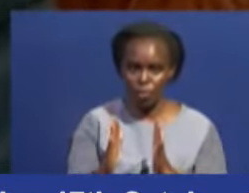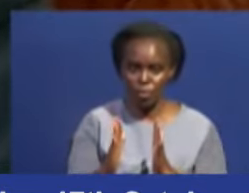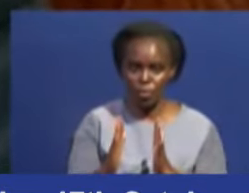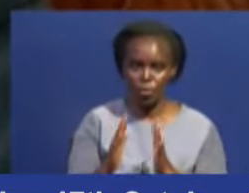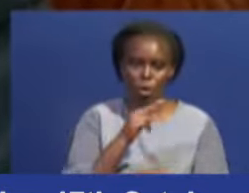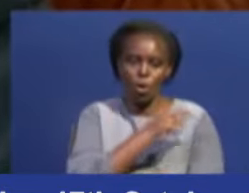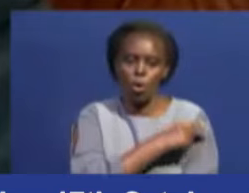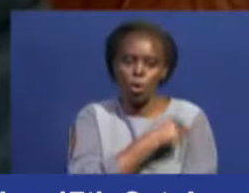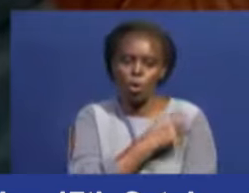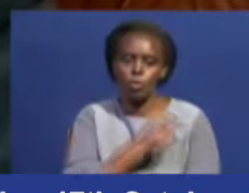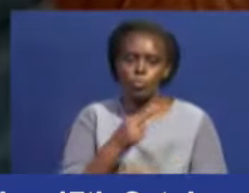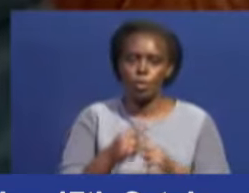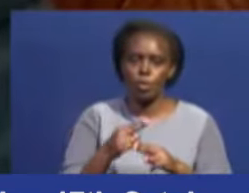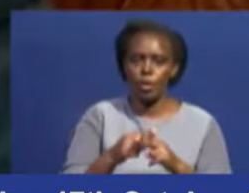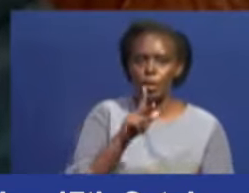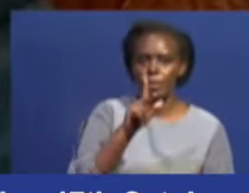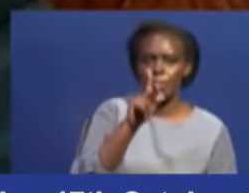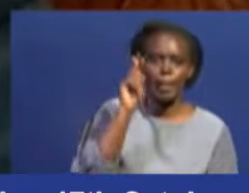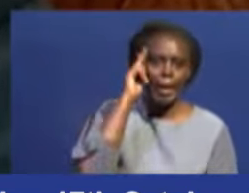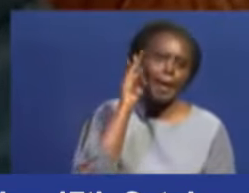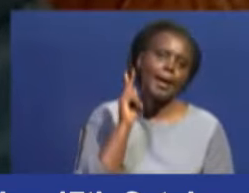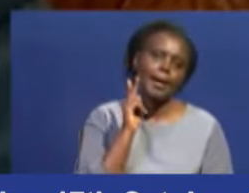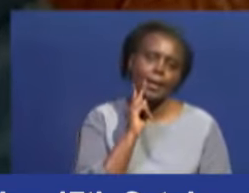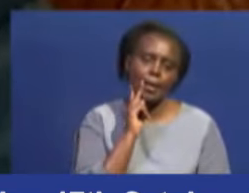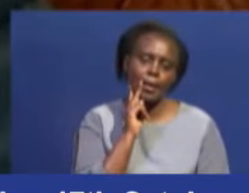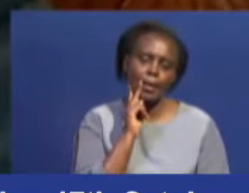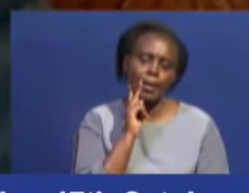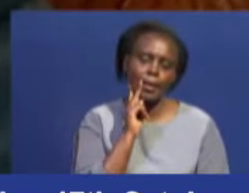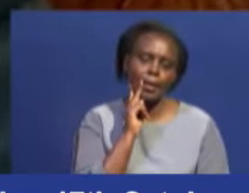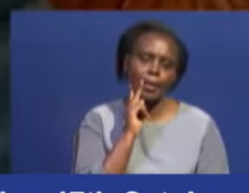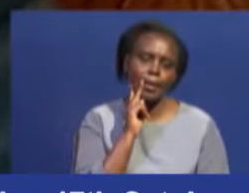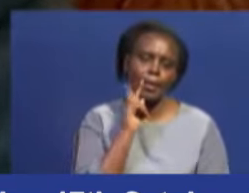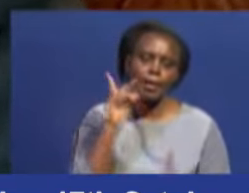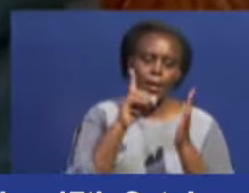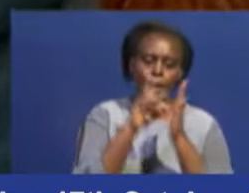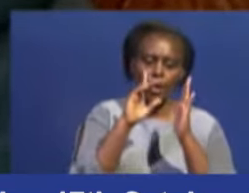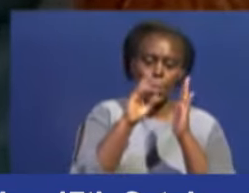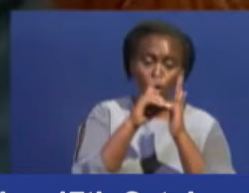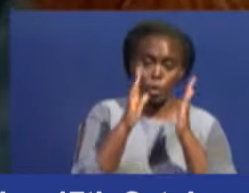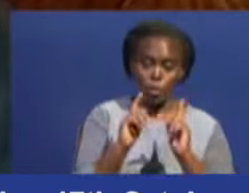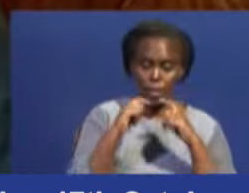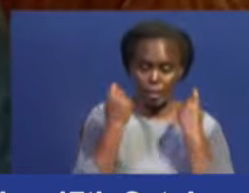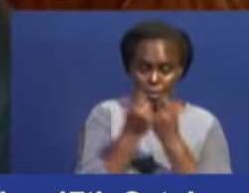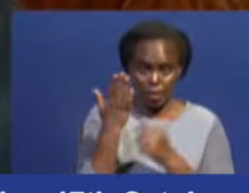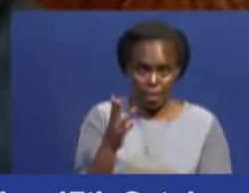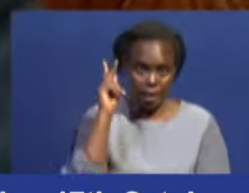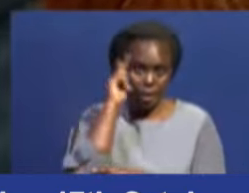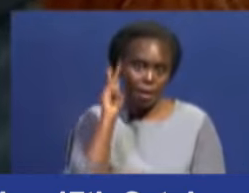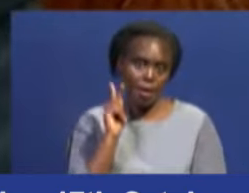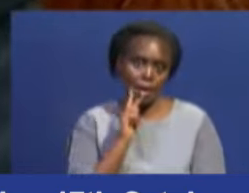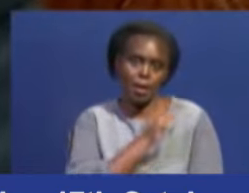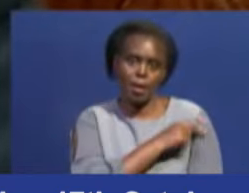Karen Hospital. There are a number of doctors, a team of doctors, who are